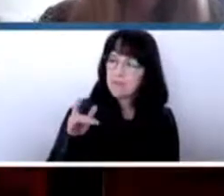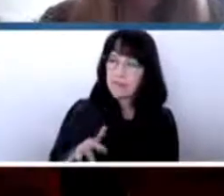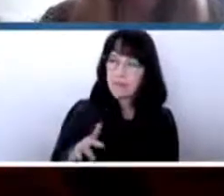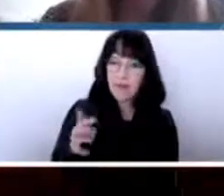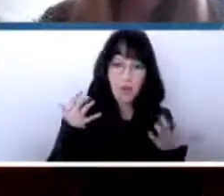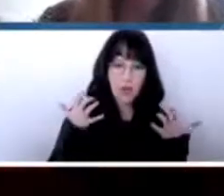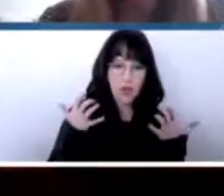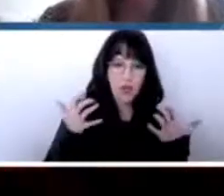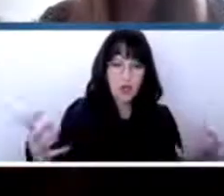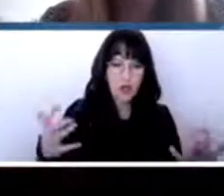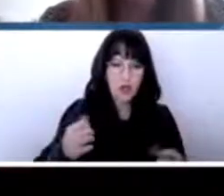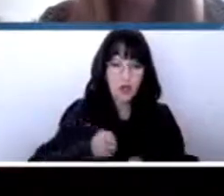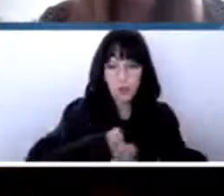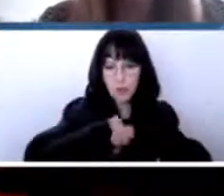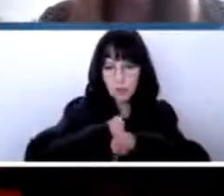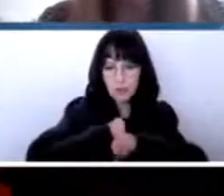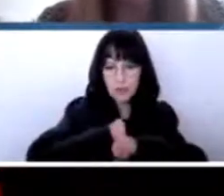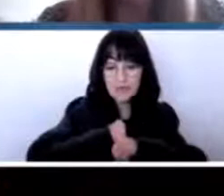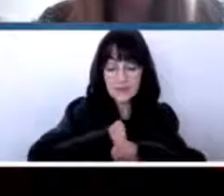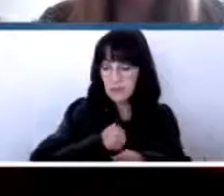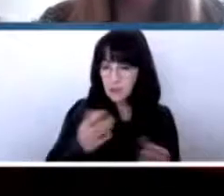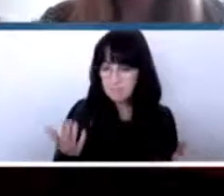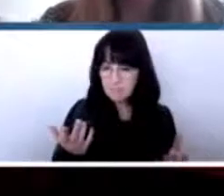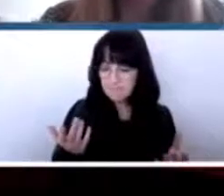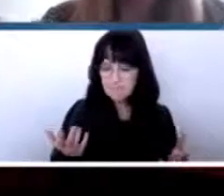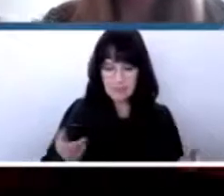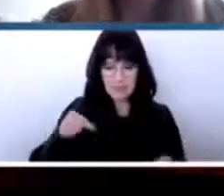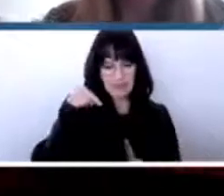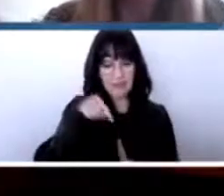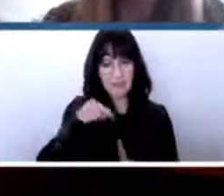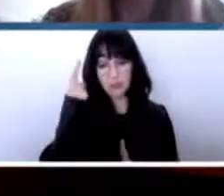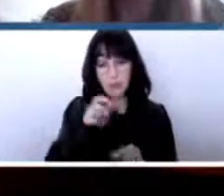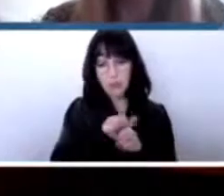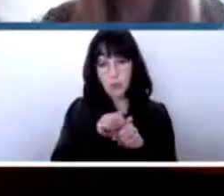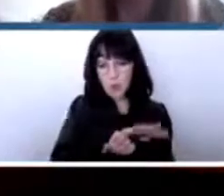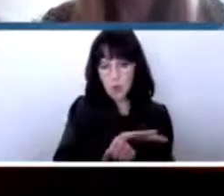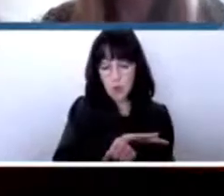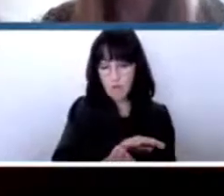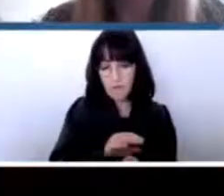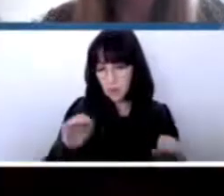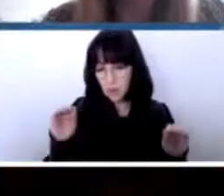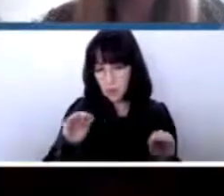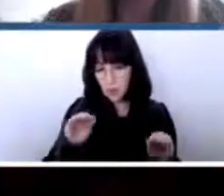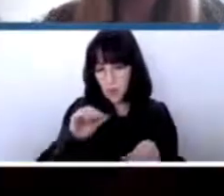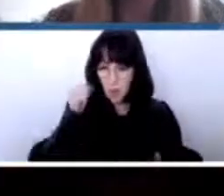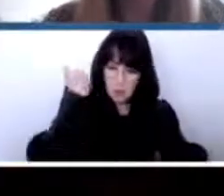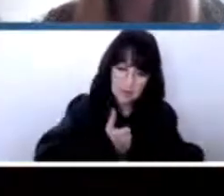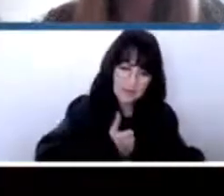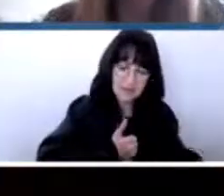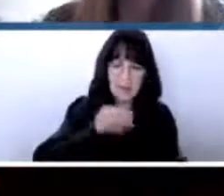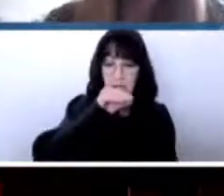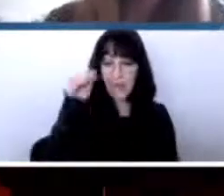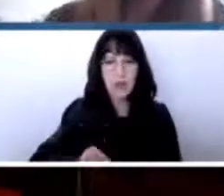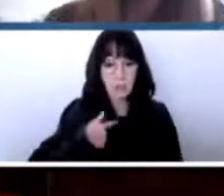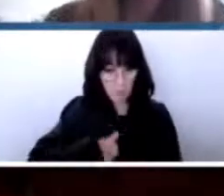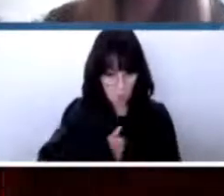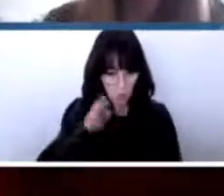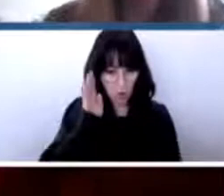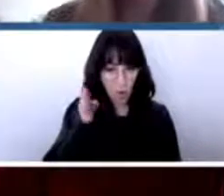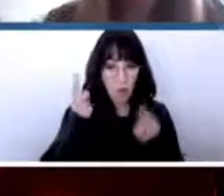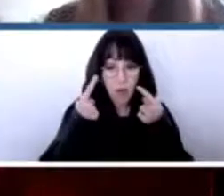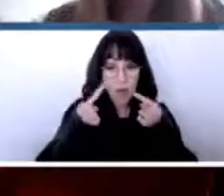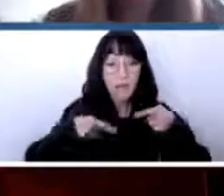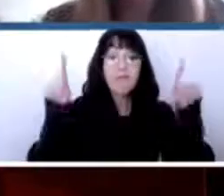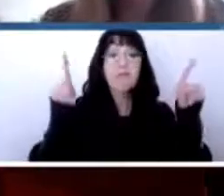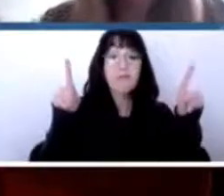there's been no set solid number in which we're going to achieve herd immunity. And that's